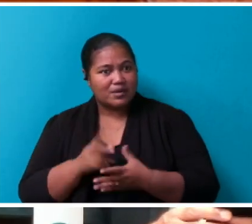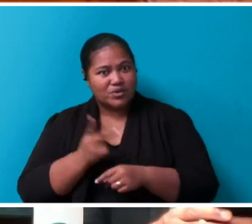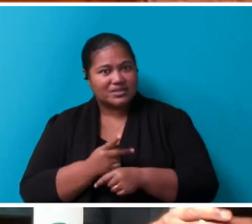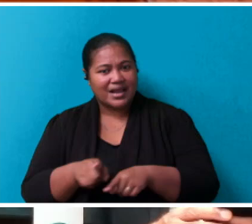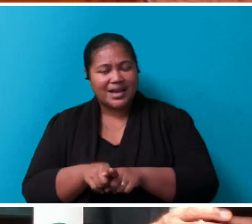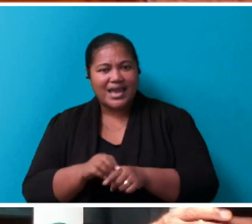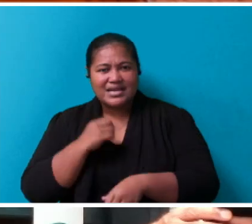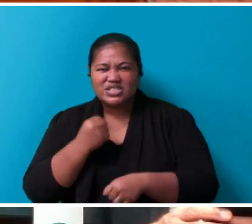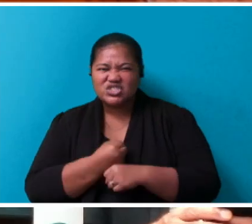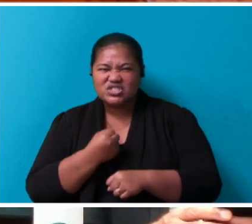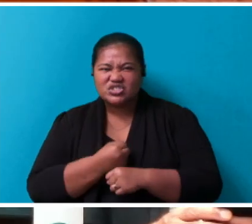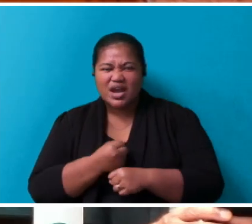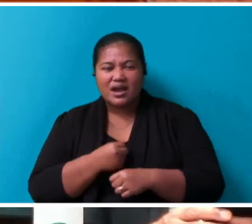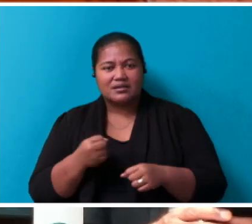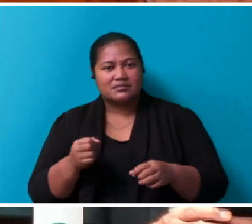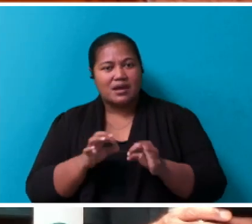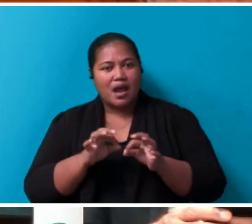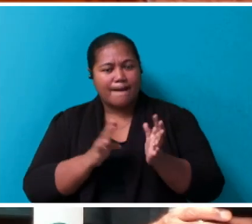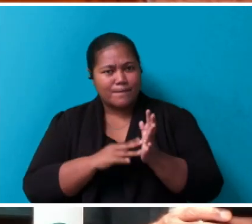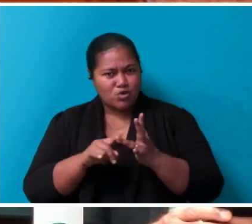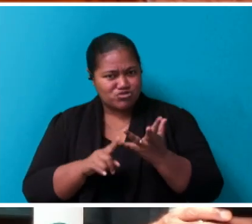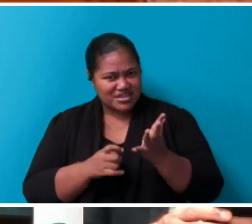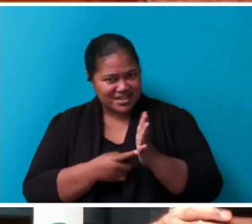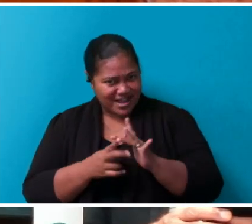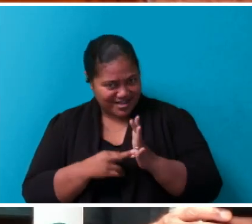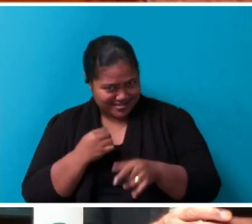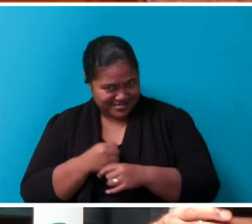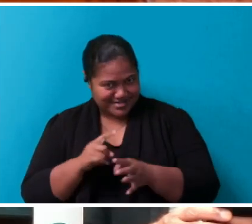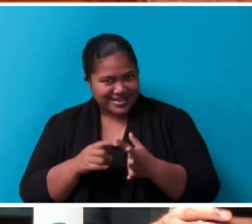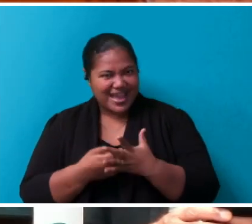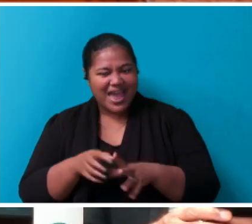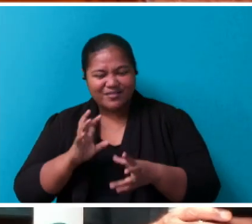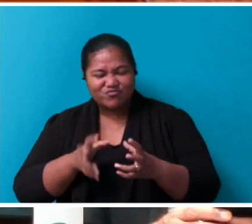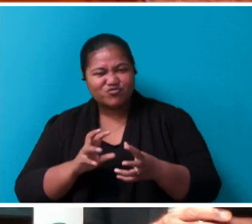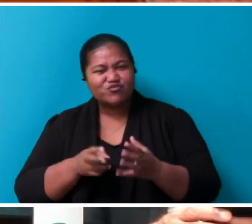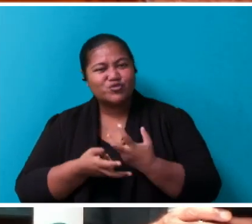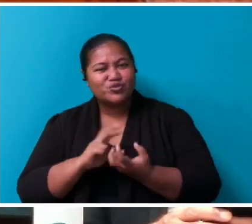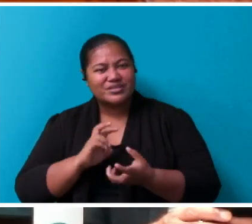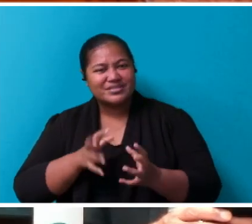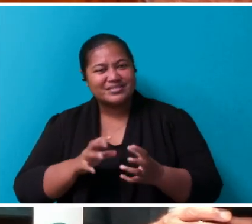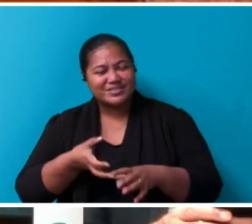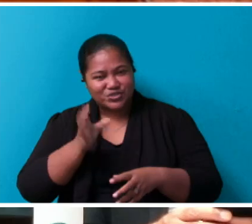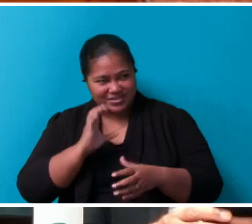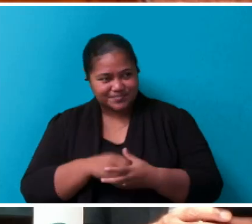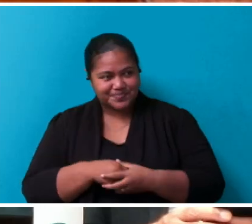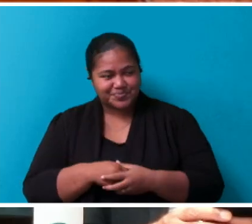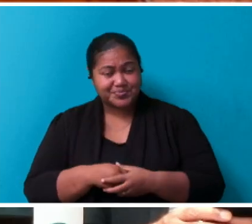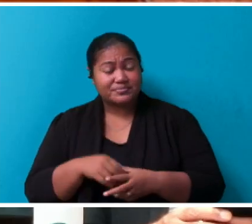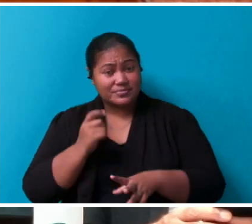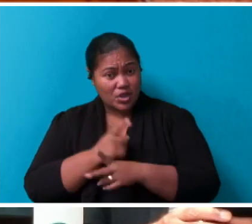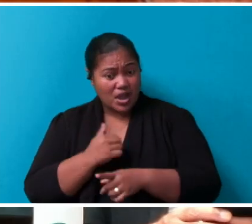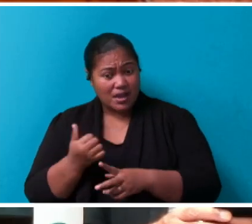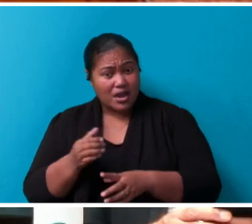shots, moringa supplements, and fruit-infused drinks. The Commission is also working with the biosecurity of